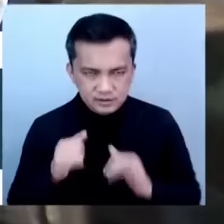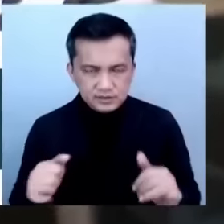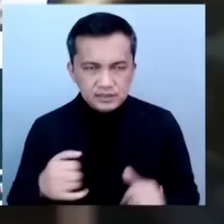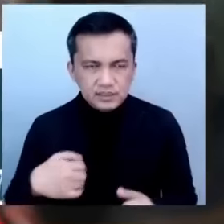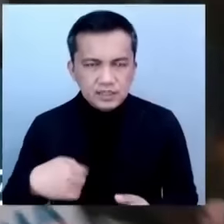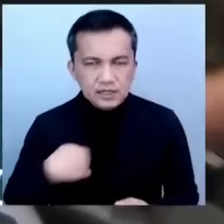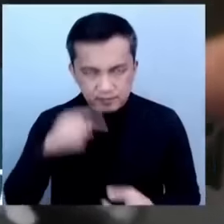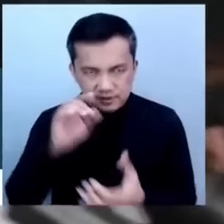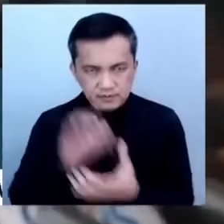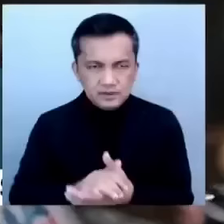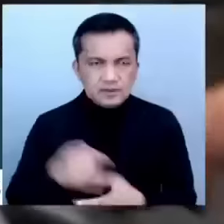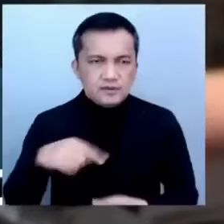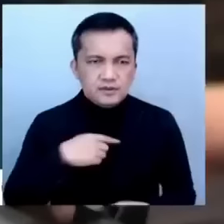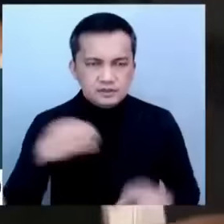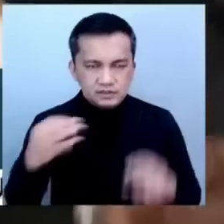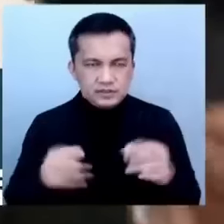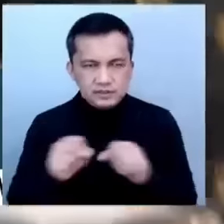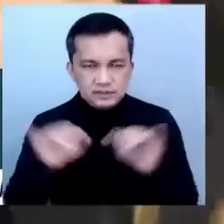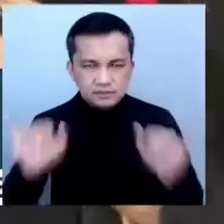system.